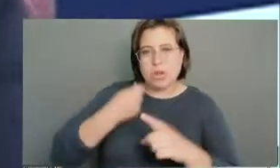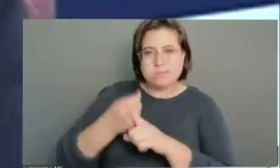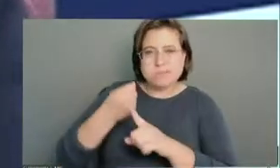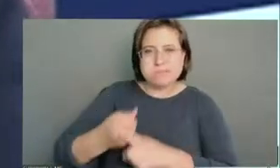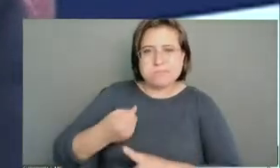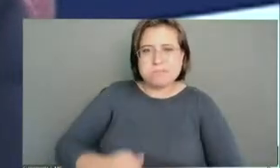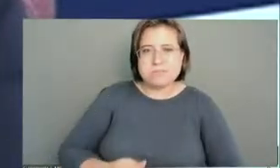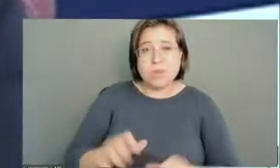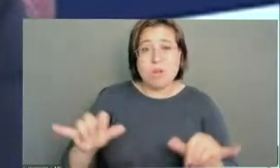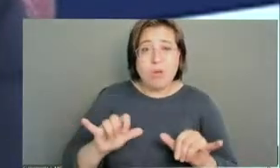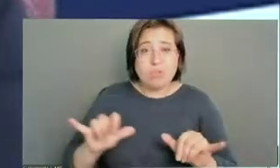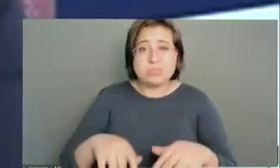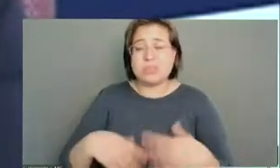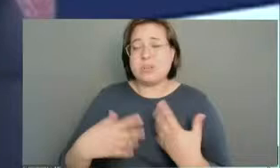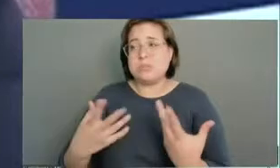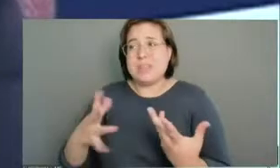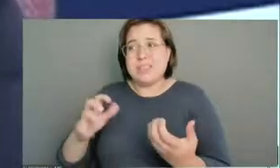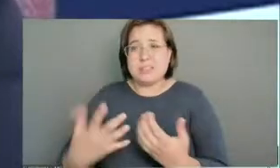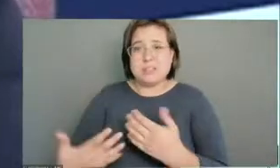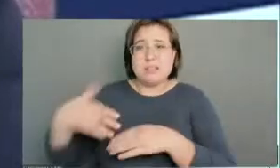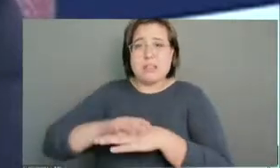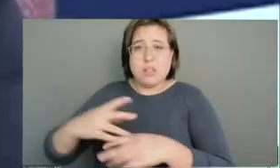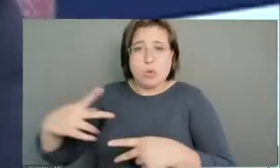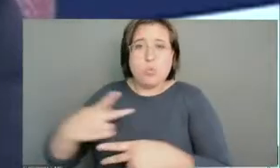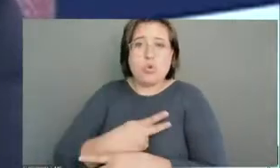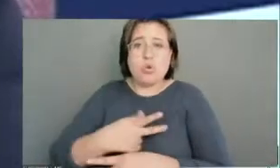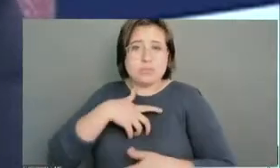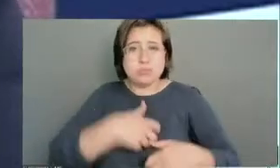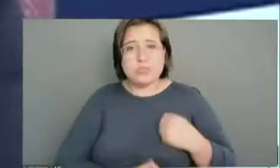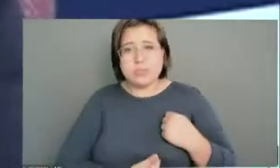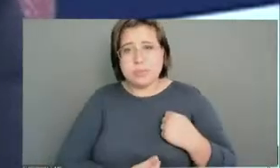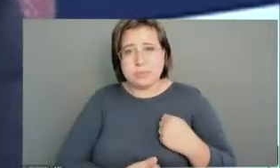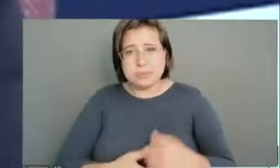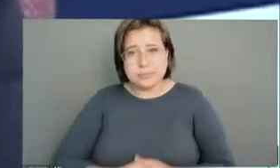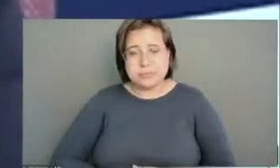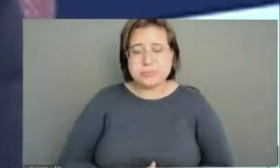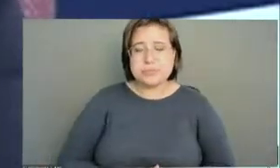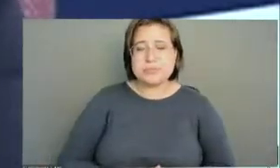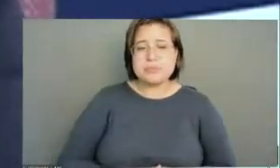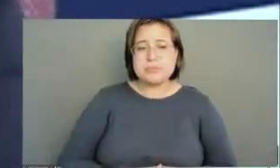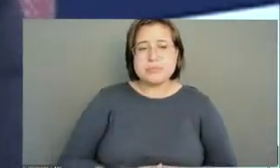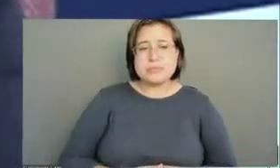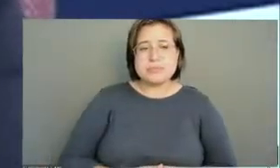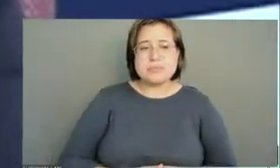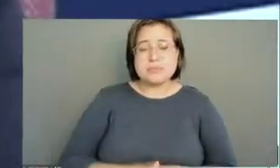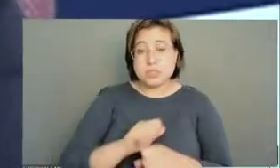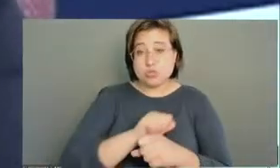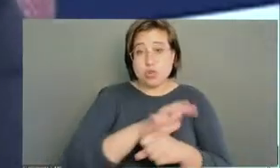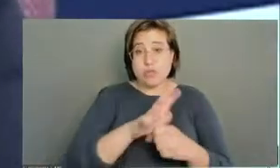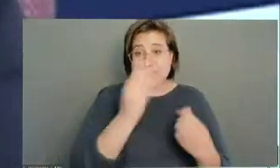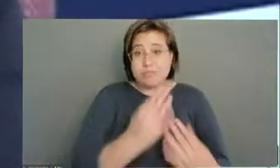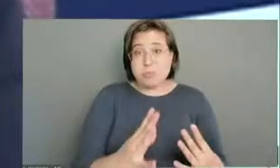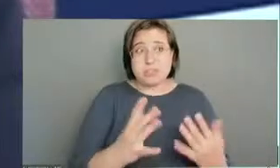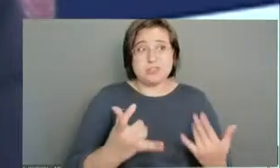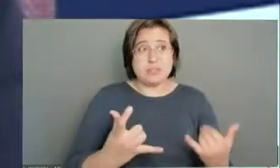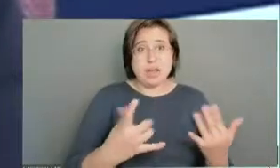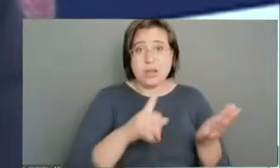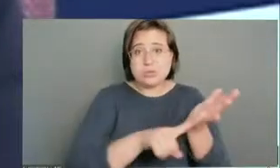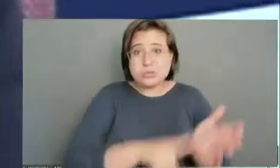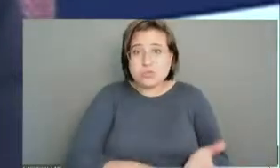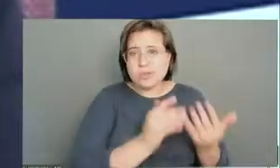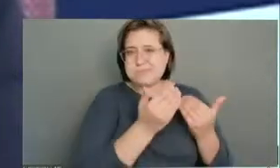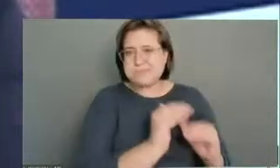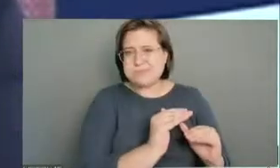bereavement. There has been limited research to date on post-COVID conditions and insufficient data to even accurately estimate the number